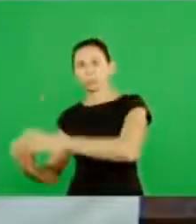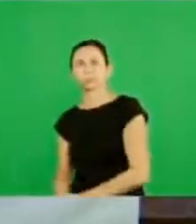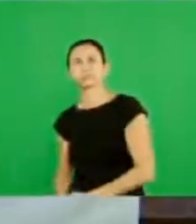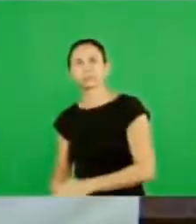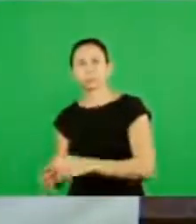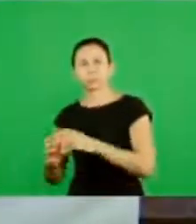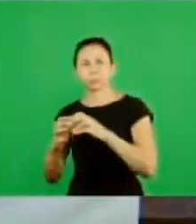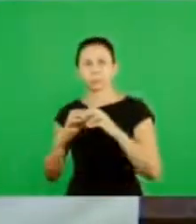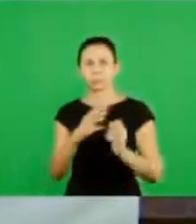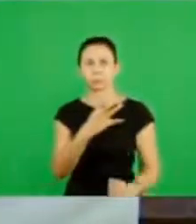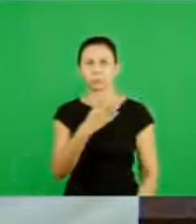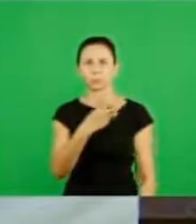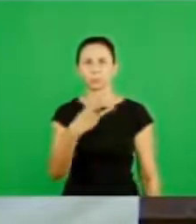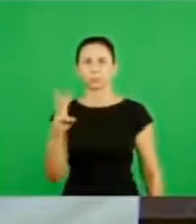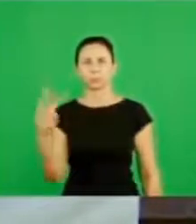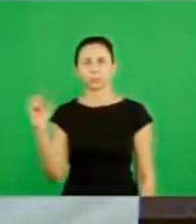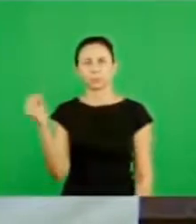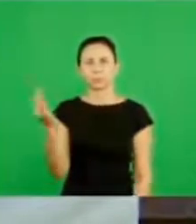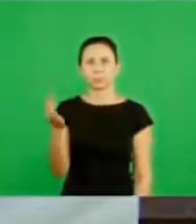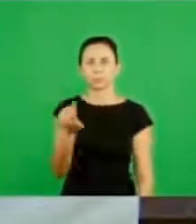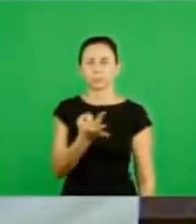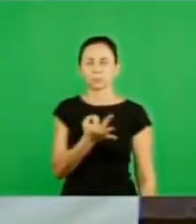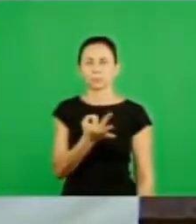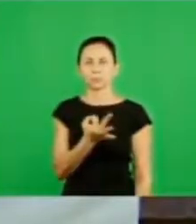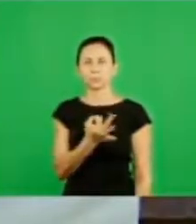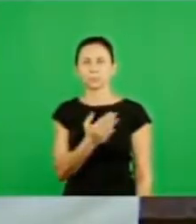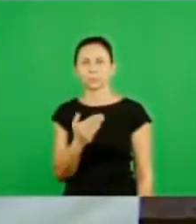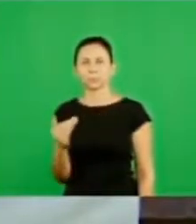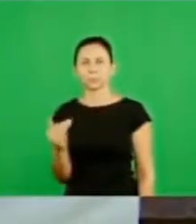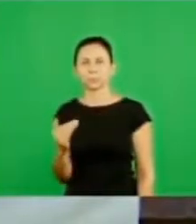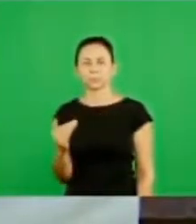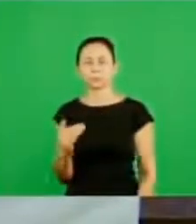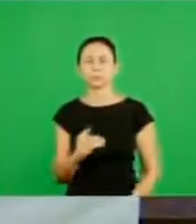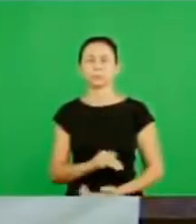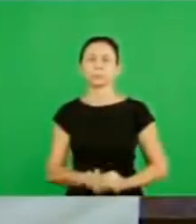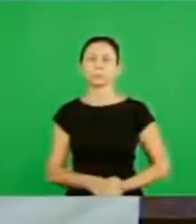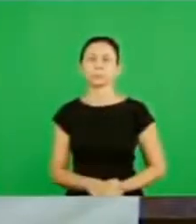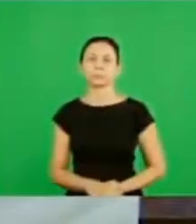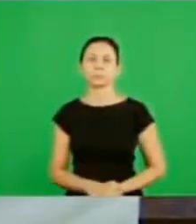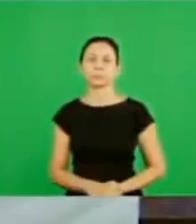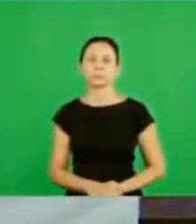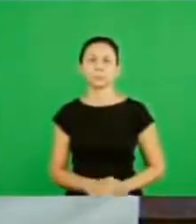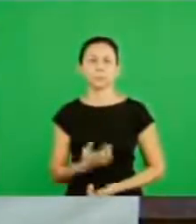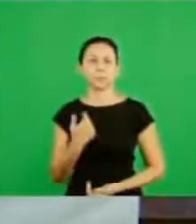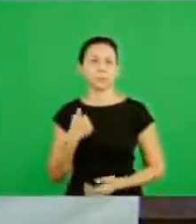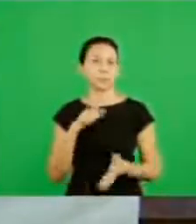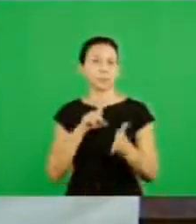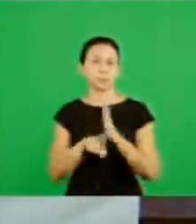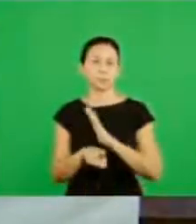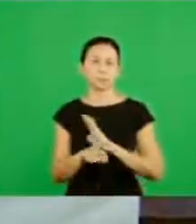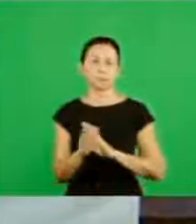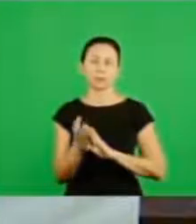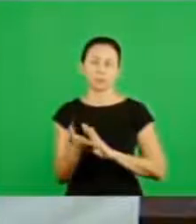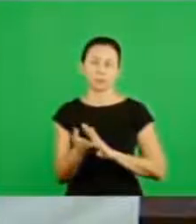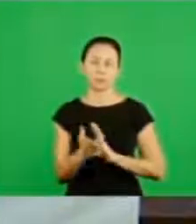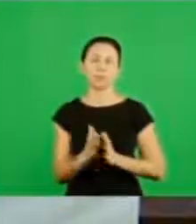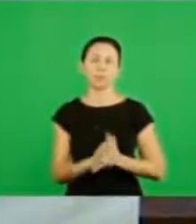A great star fell from heaven, burning like a torch. And it fell on a third of the rivers and on the springs of